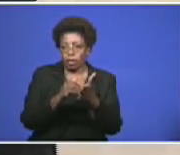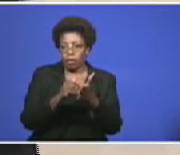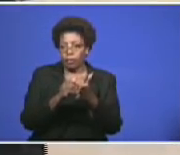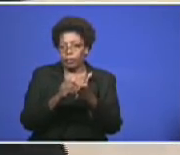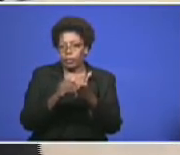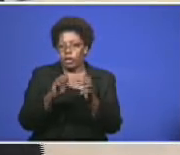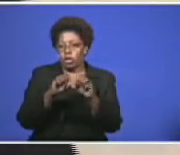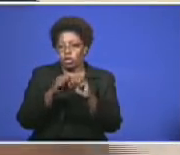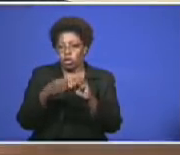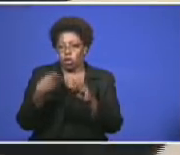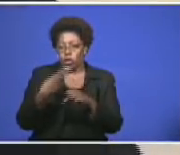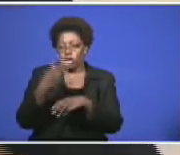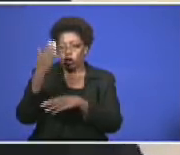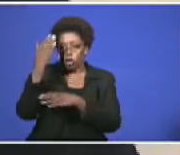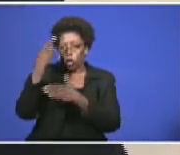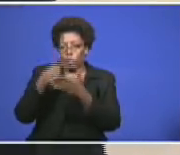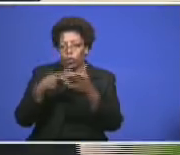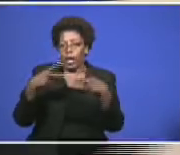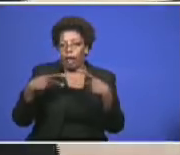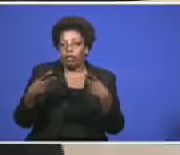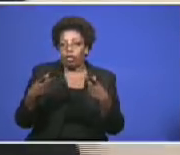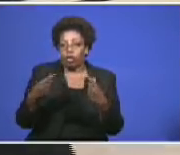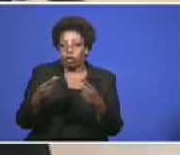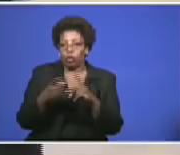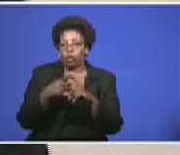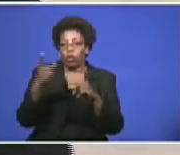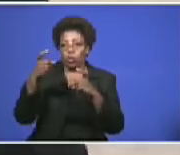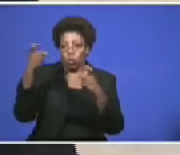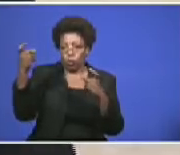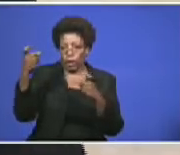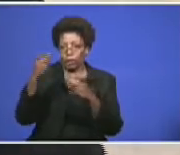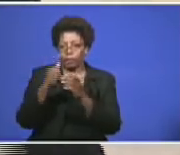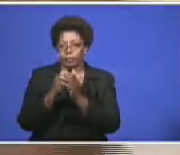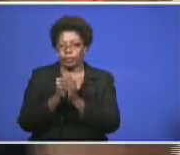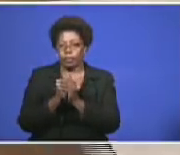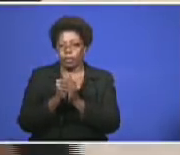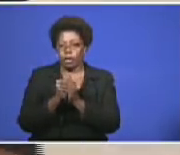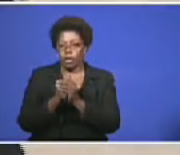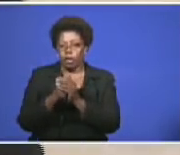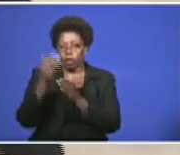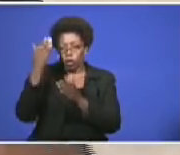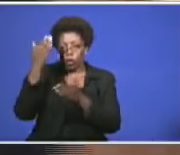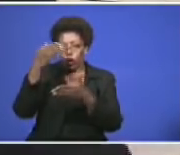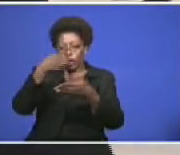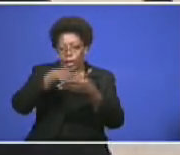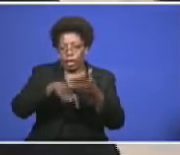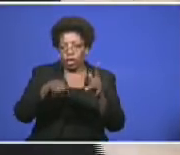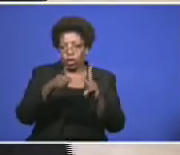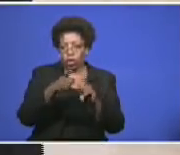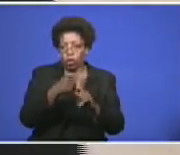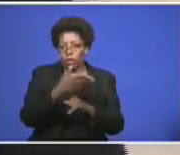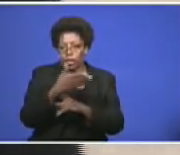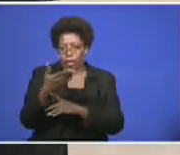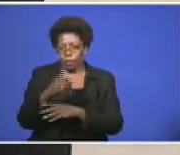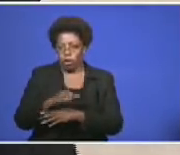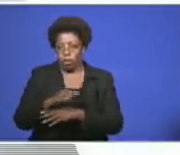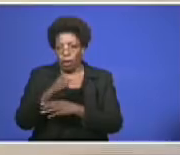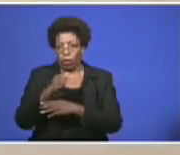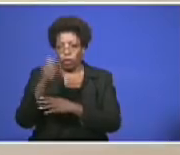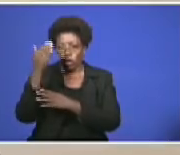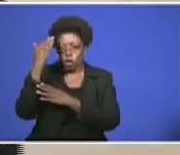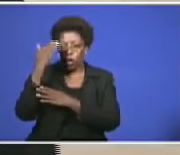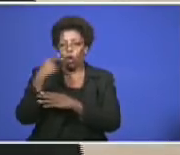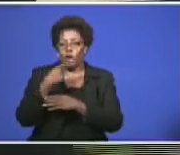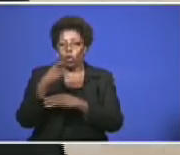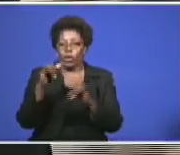off. So we know what we have to do to win. And we're not really scared. So it's good, like, we going into something not surprised, but we know who we playing. We